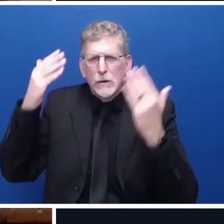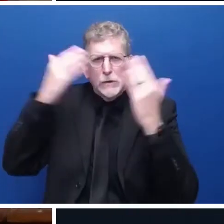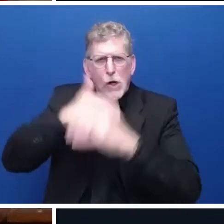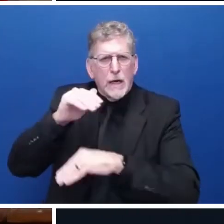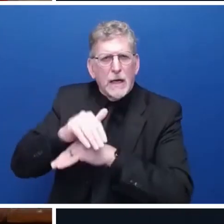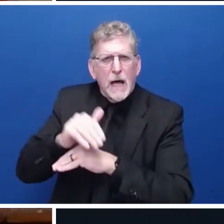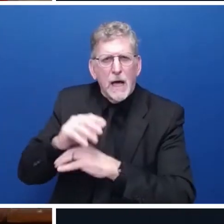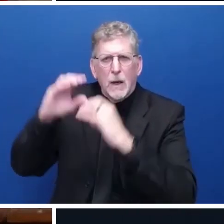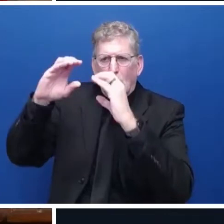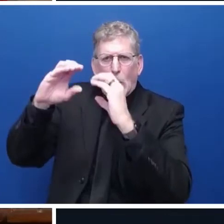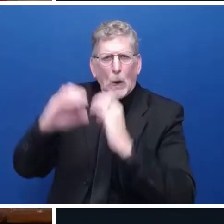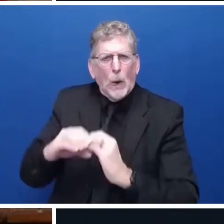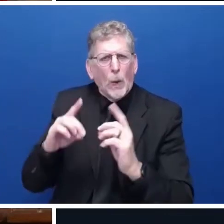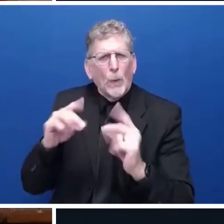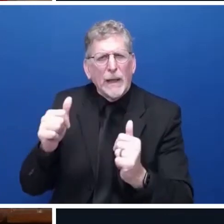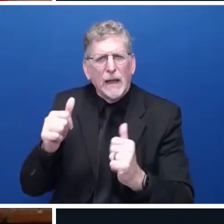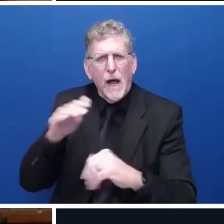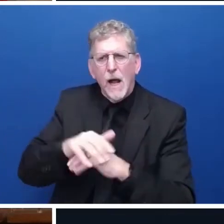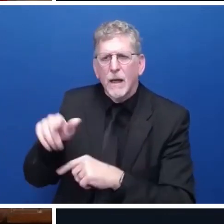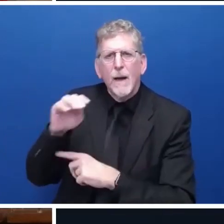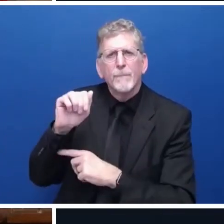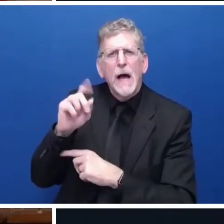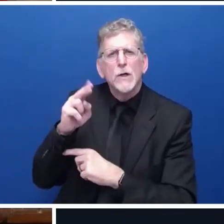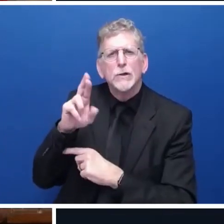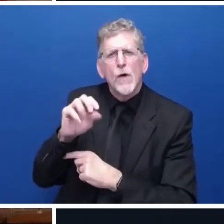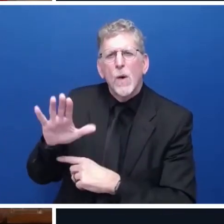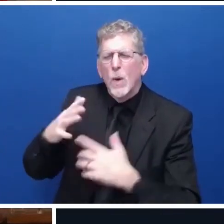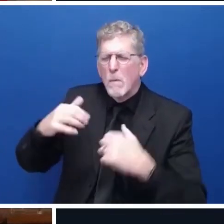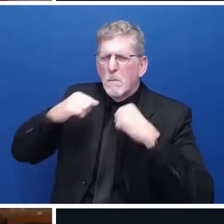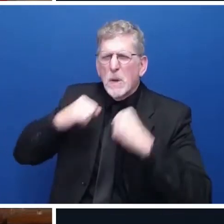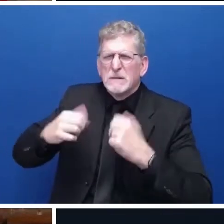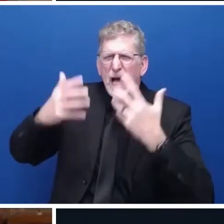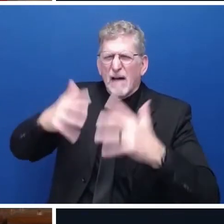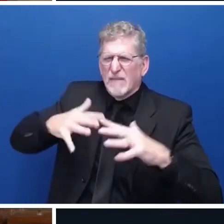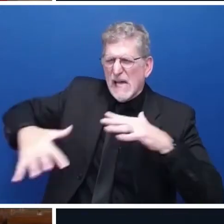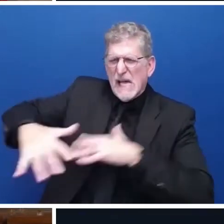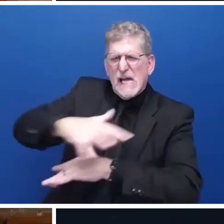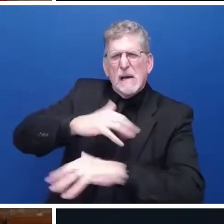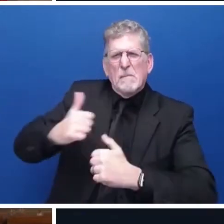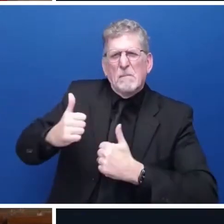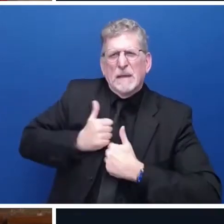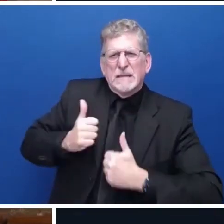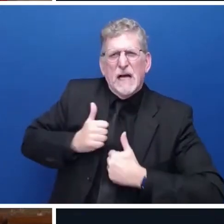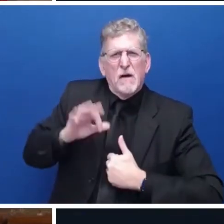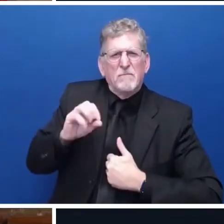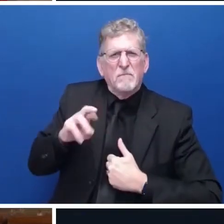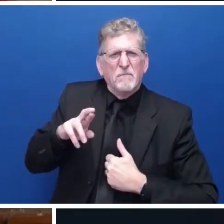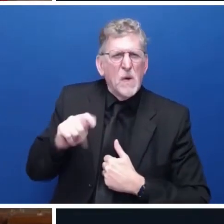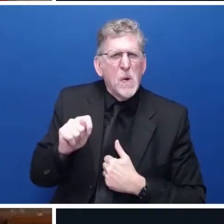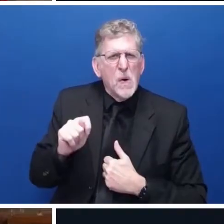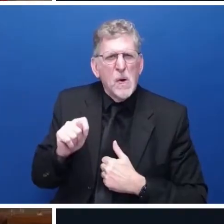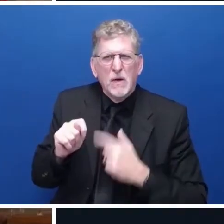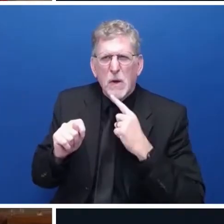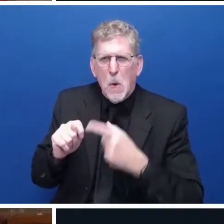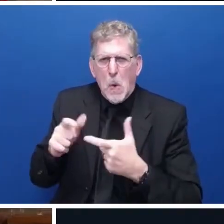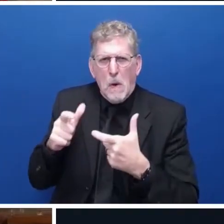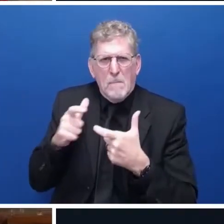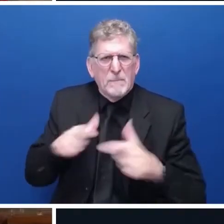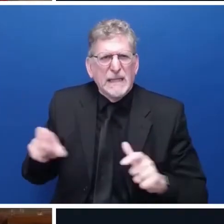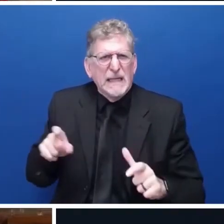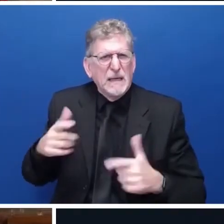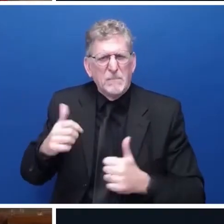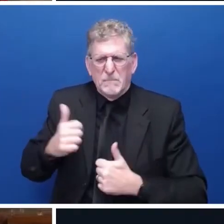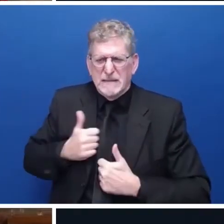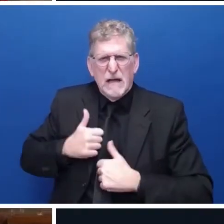major military installation, protected by thousands of soldiers and guarded by Russian and